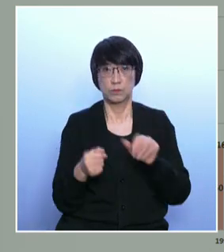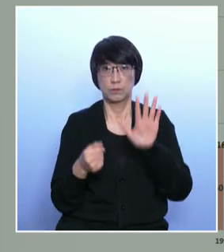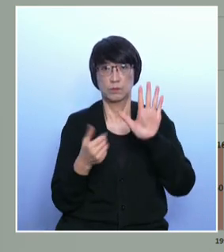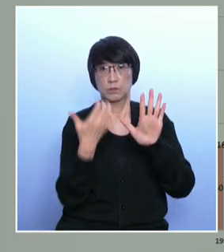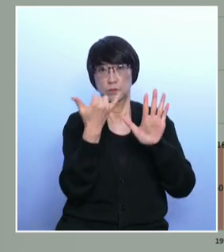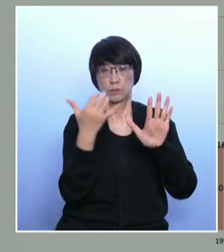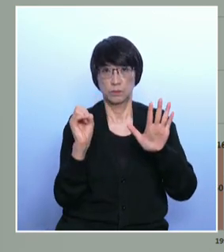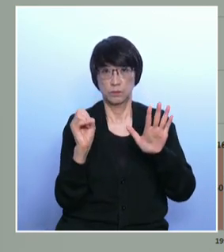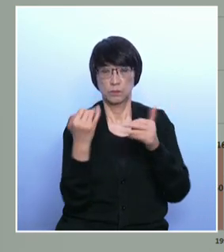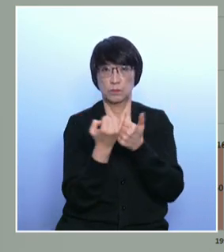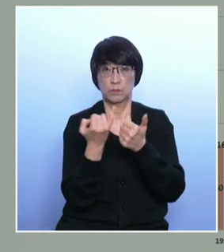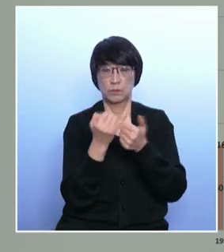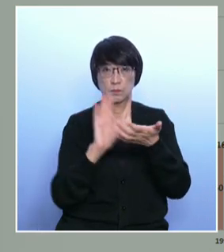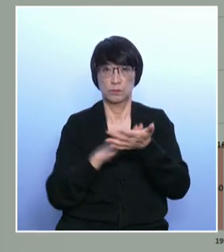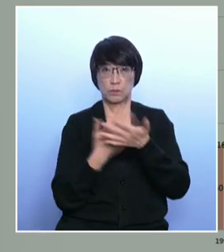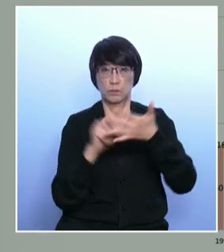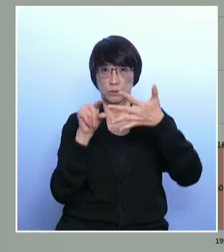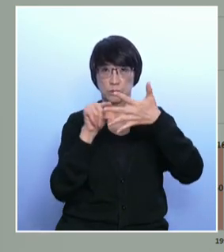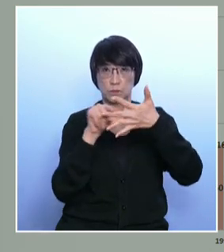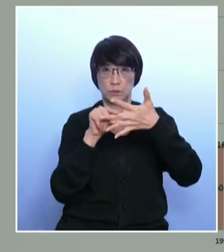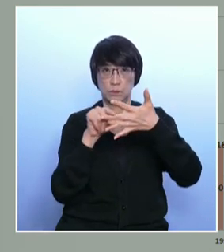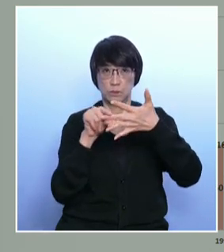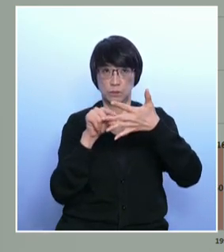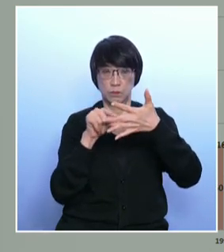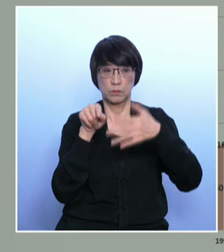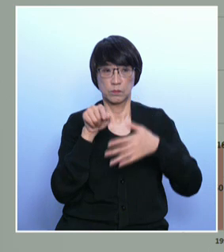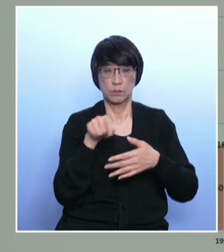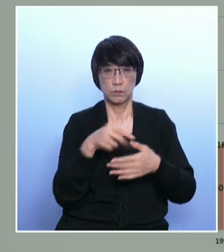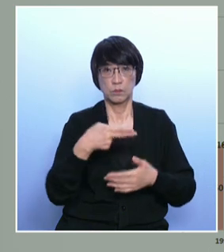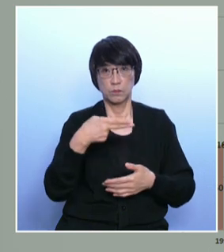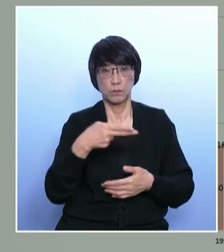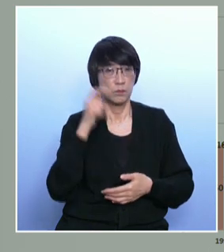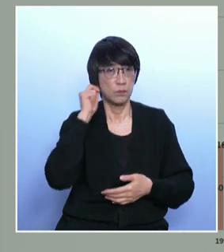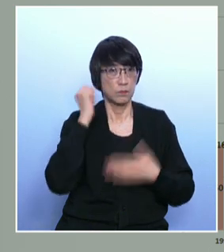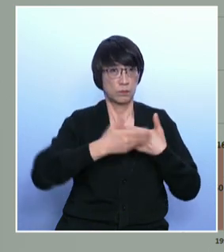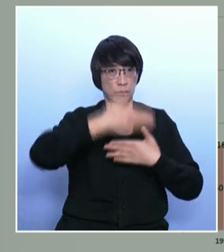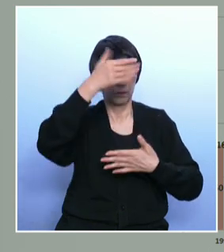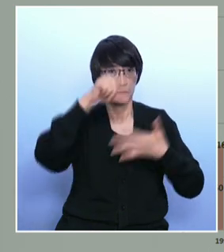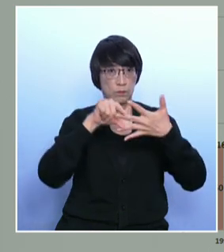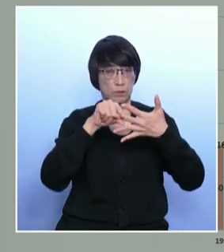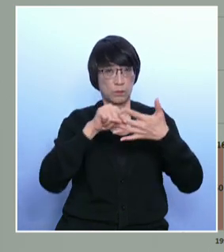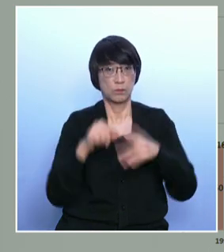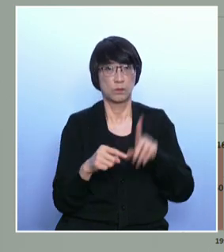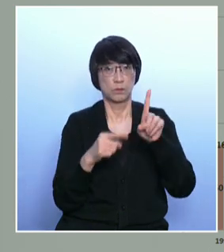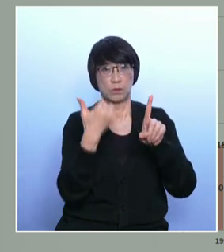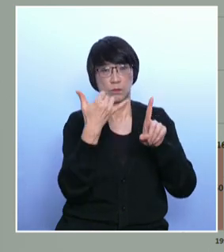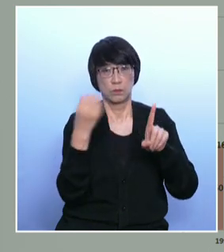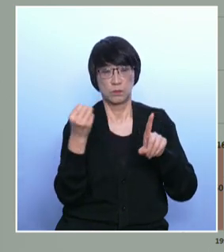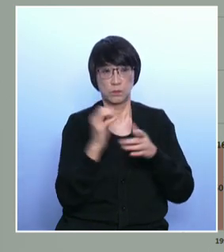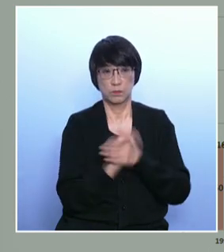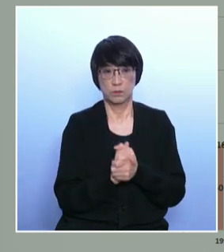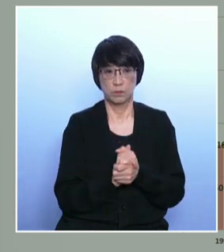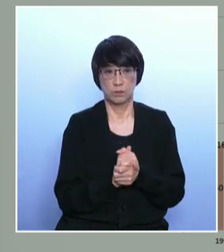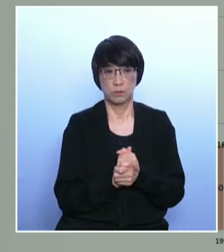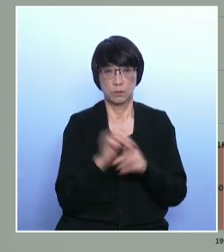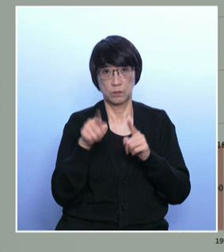Now, nursing students and medical students total 560. However, there's a lack